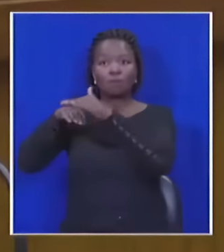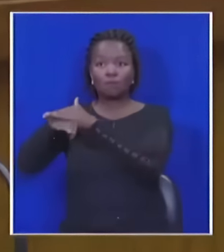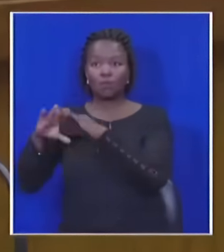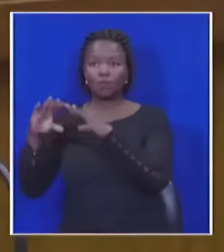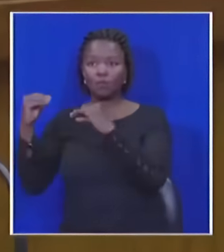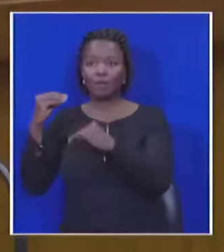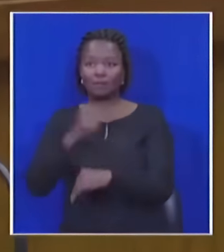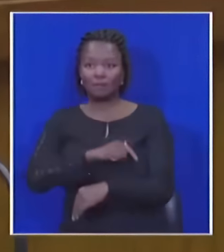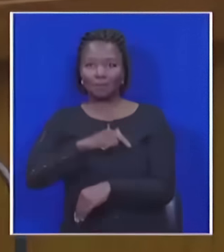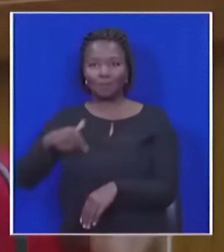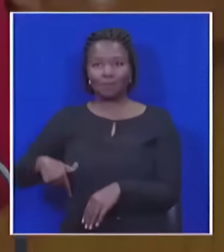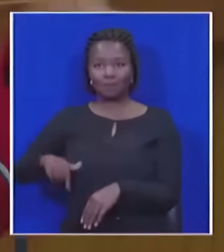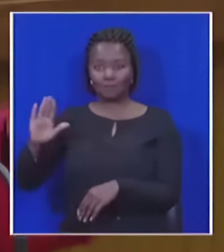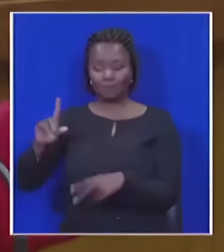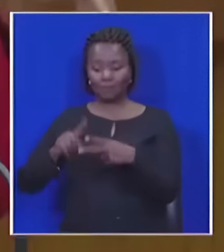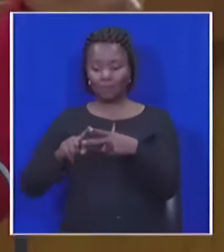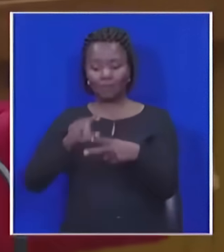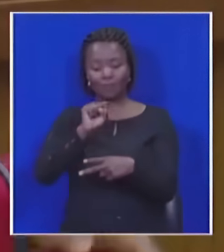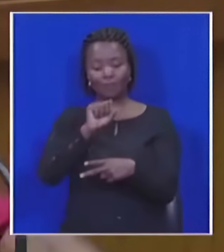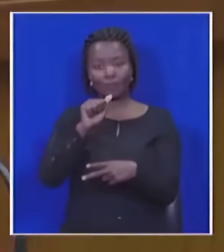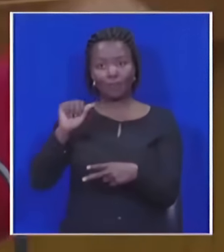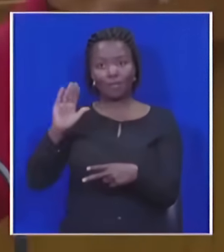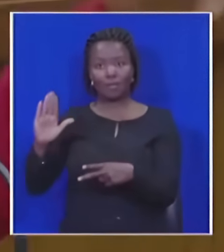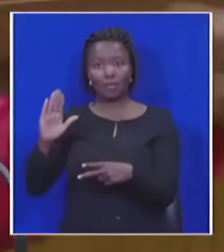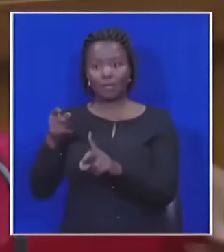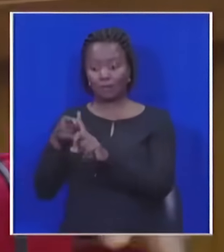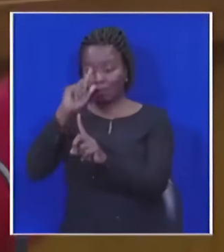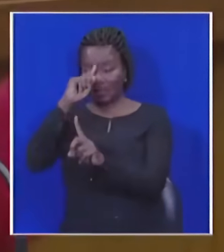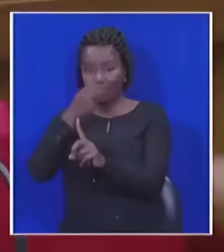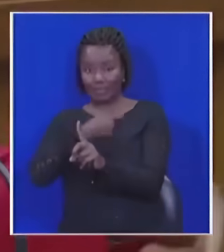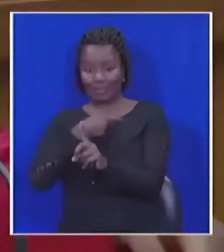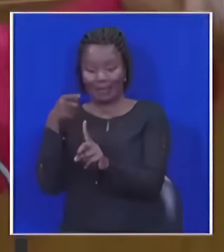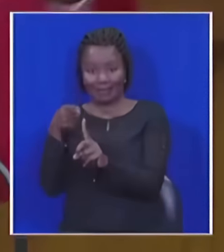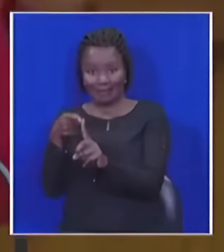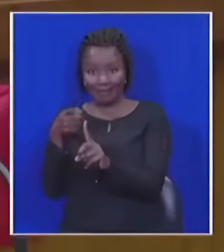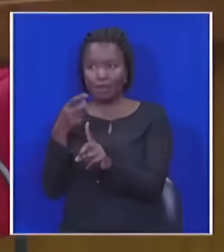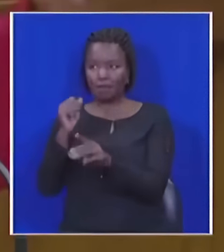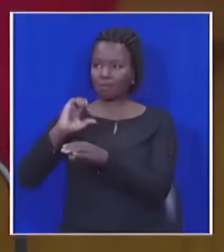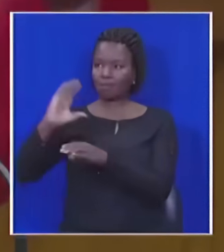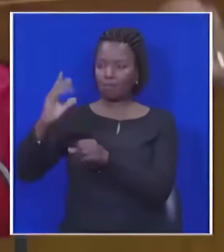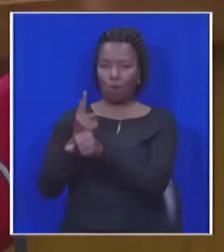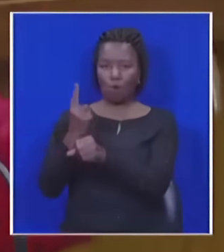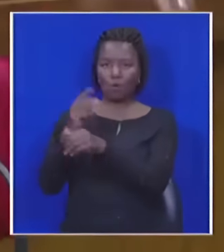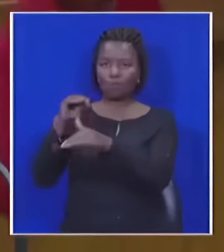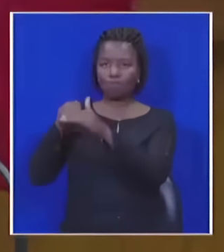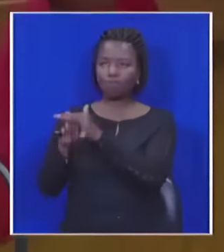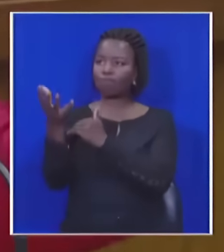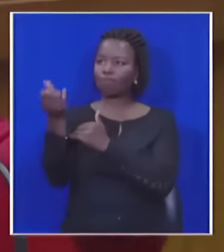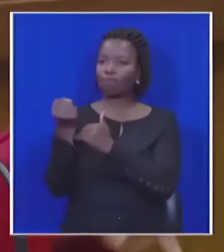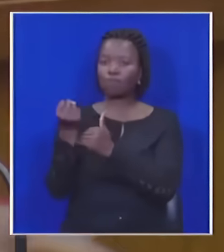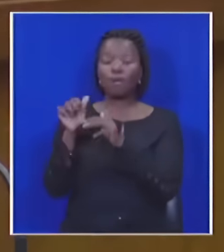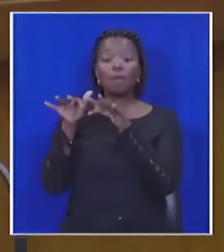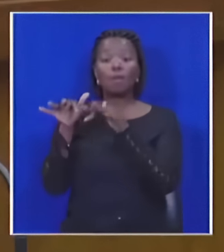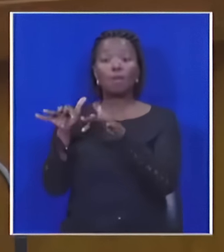business with the SAA. Talente, the son of Dudu Myeni, Zuma, also collects money from